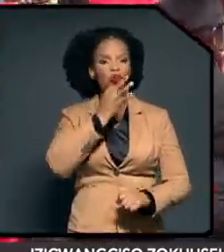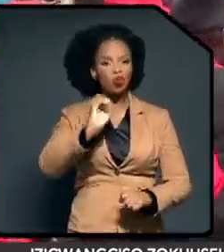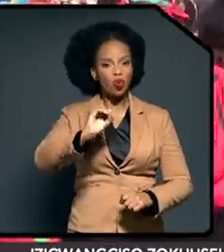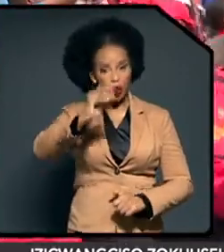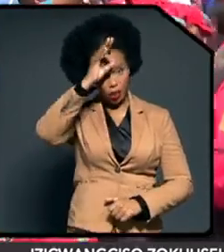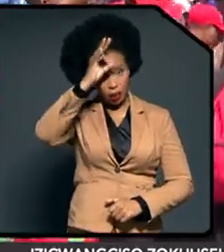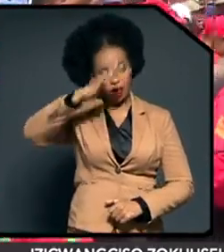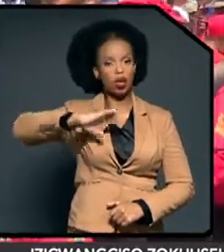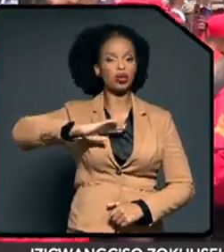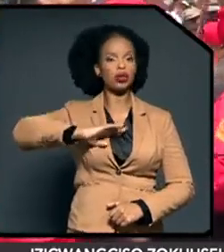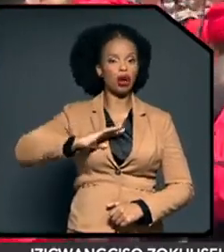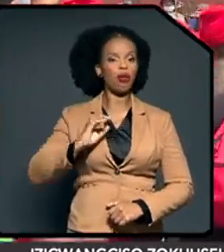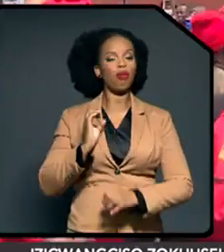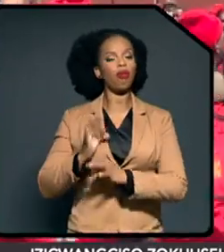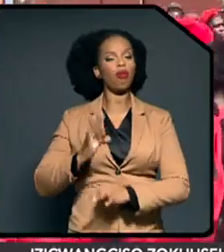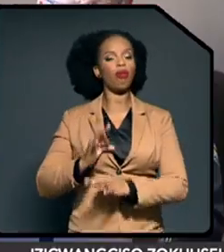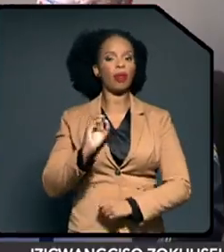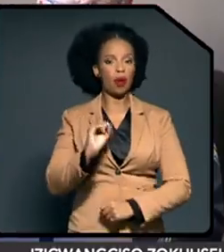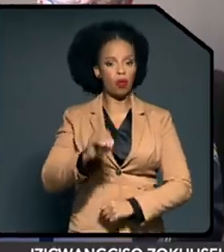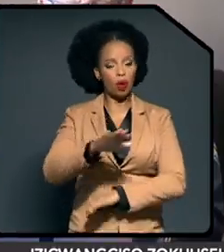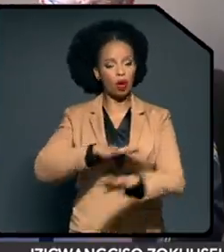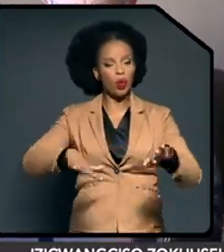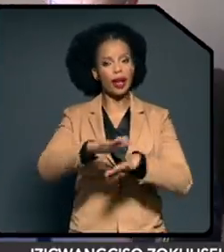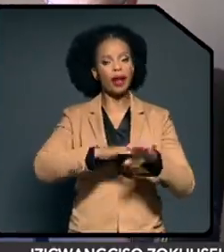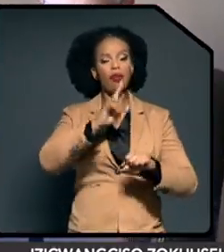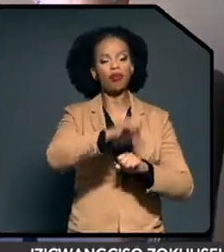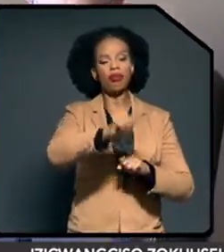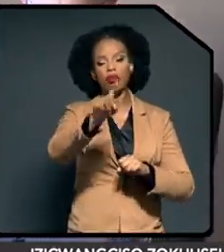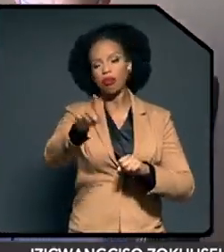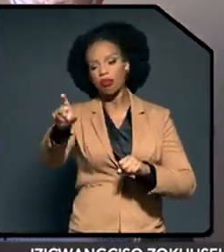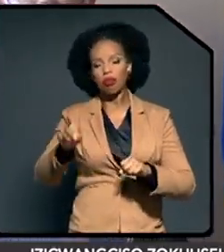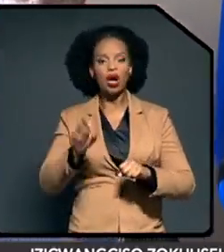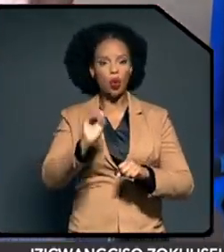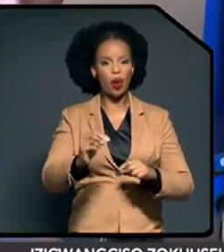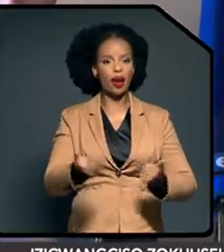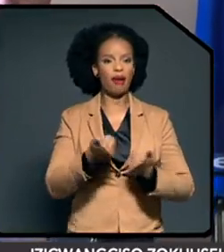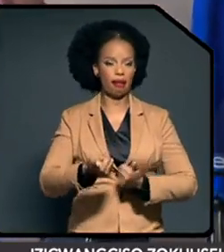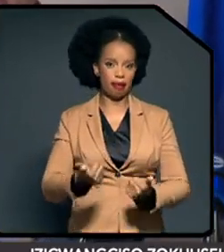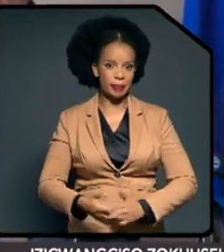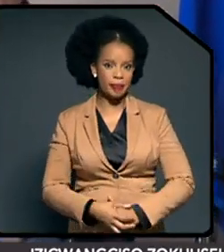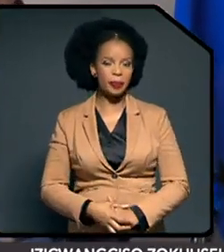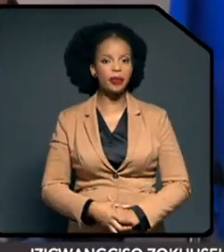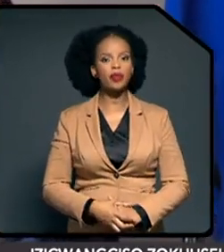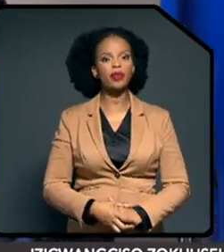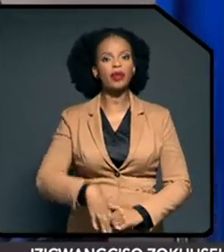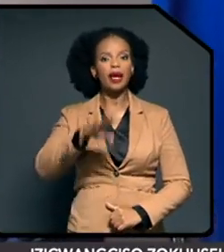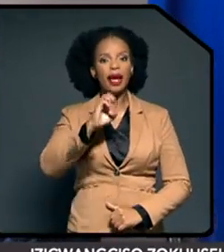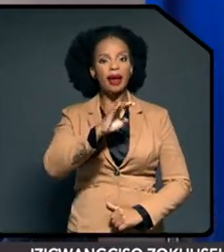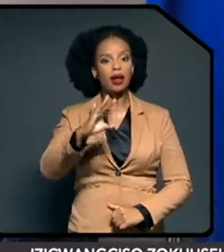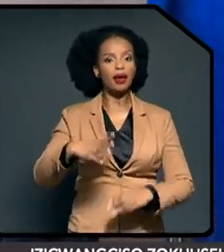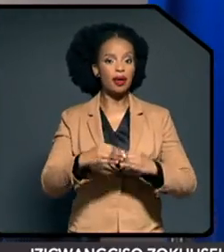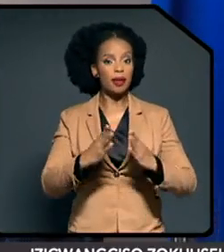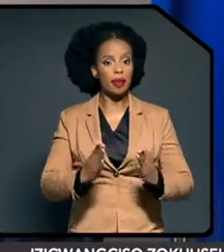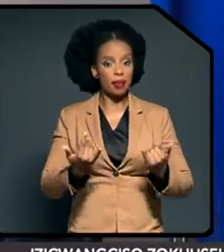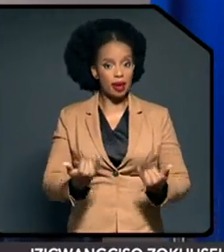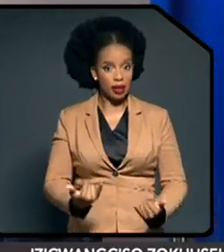zonke indawo ezinokuchaphazeleka. Integrated forces comprising of the SANDF members were standby, but now